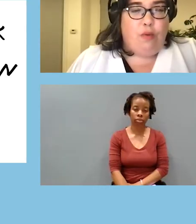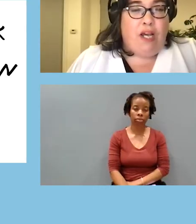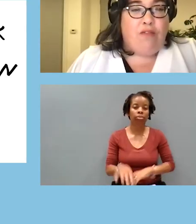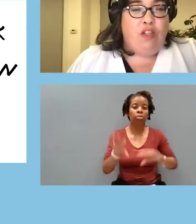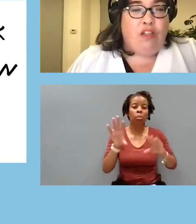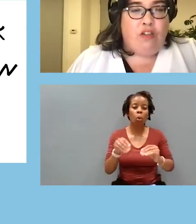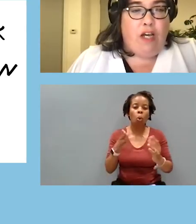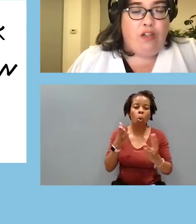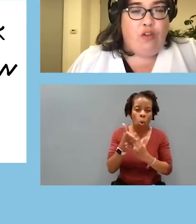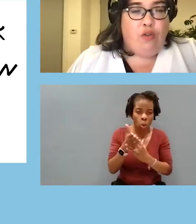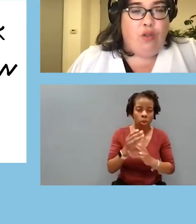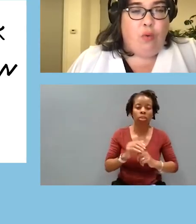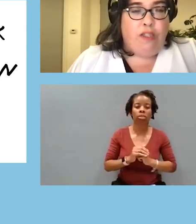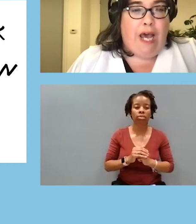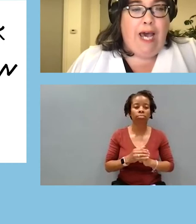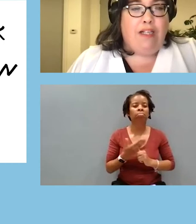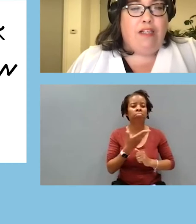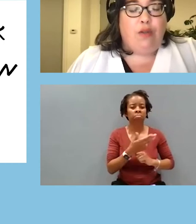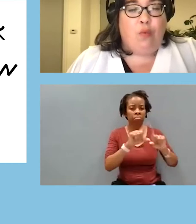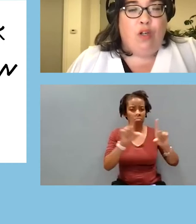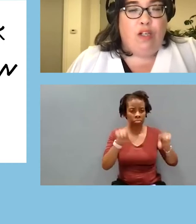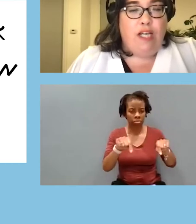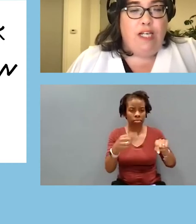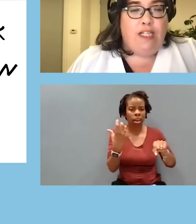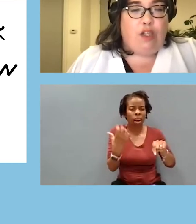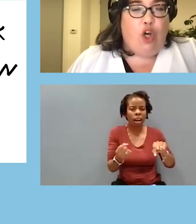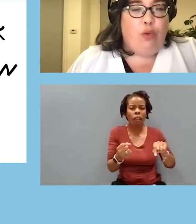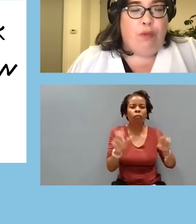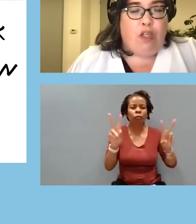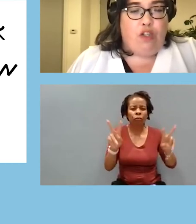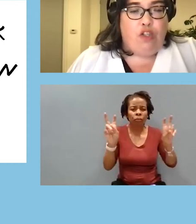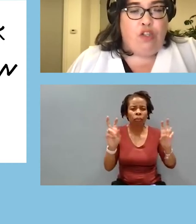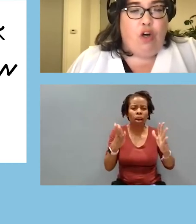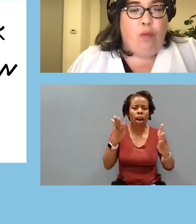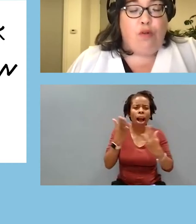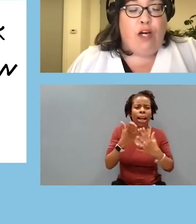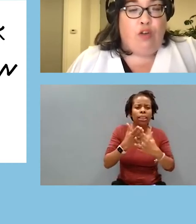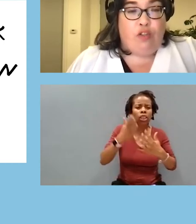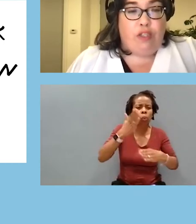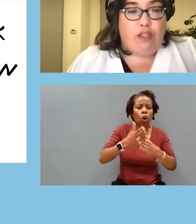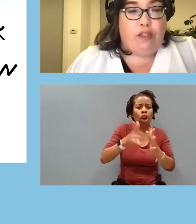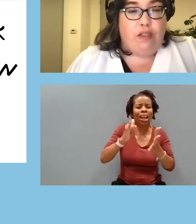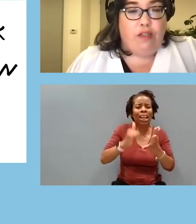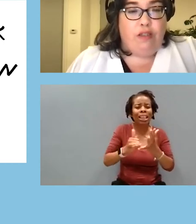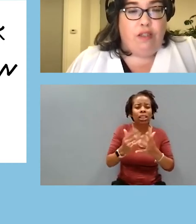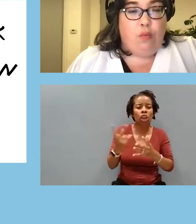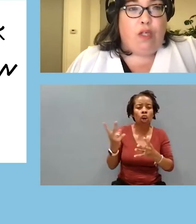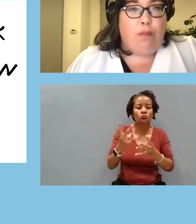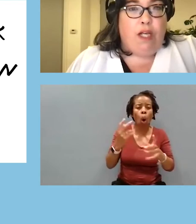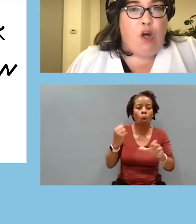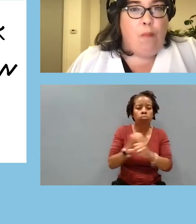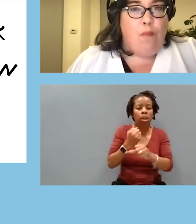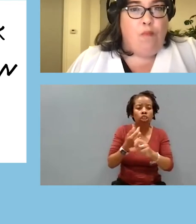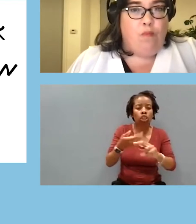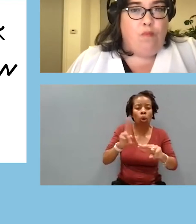Pause. We have another title with access work is a co-production of priorities, and we